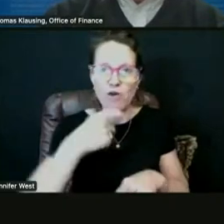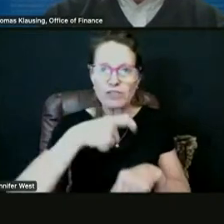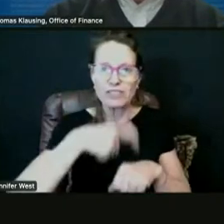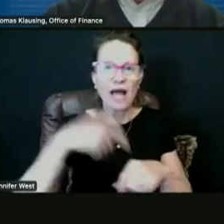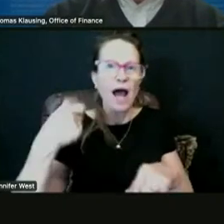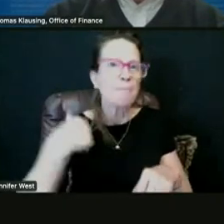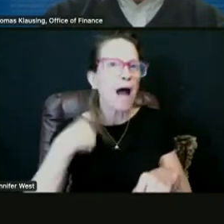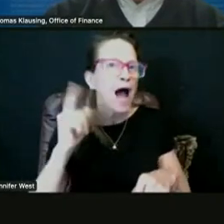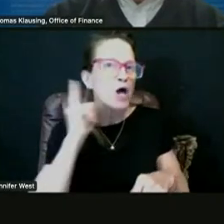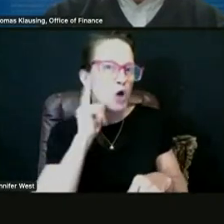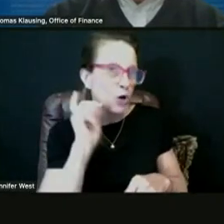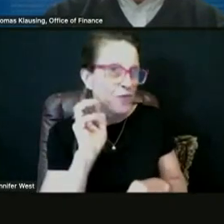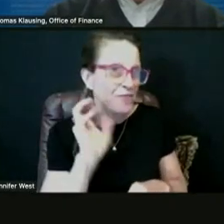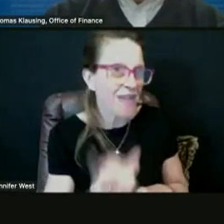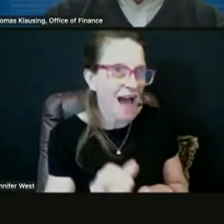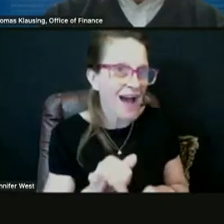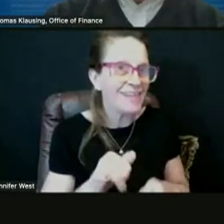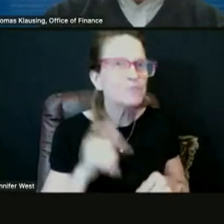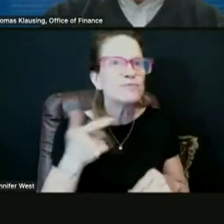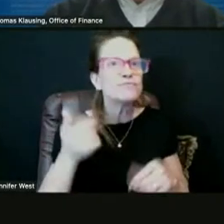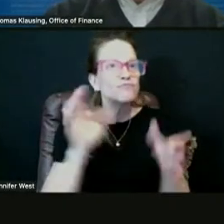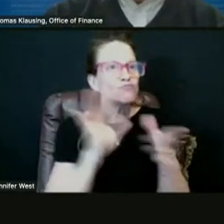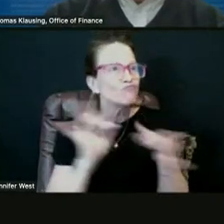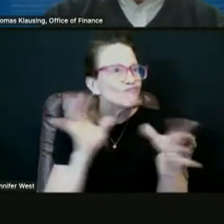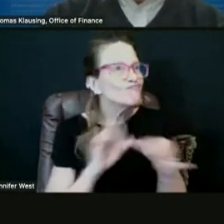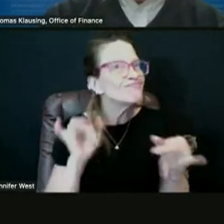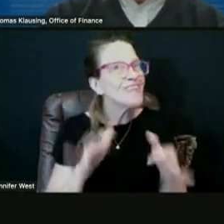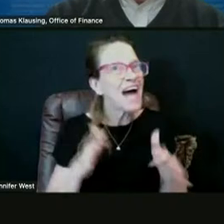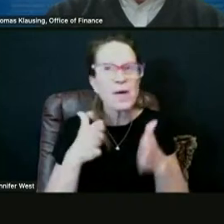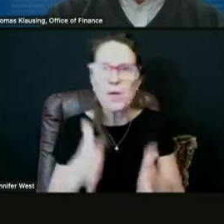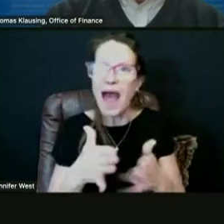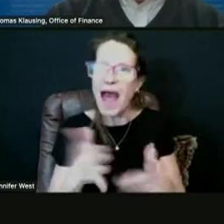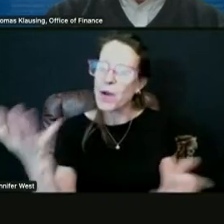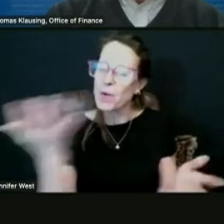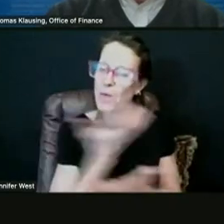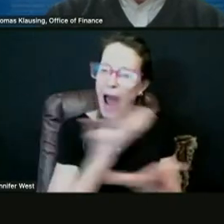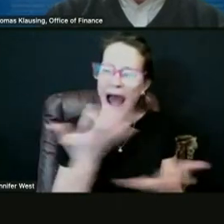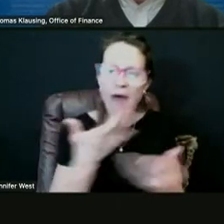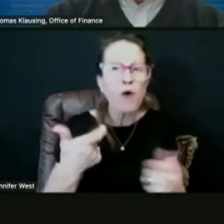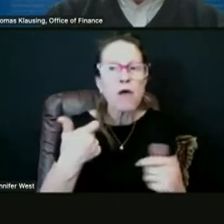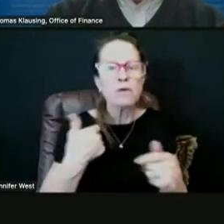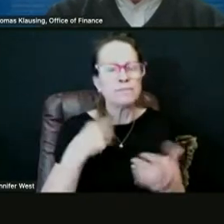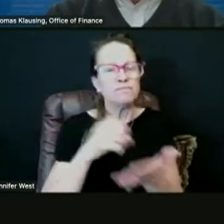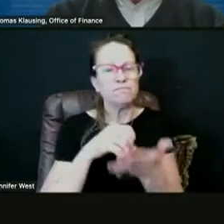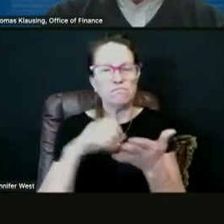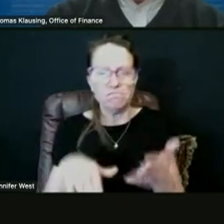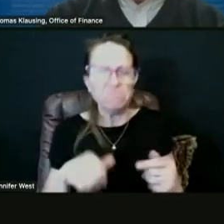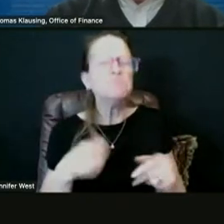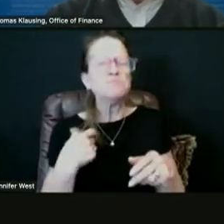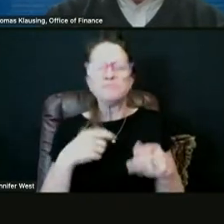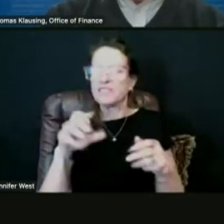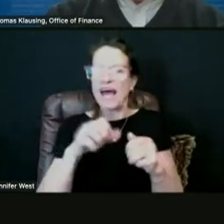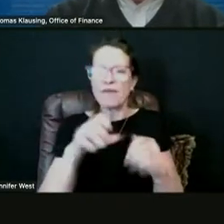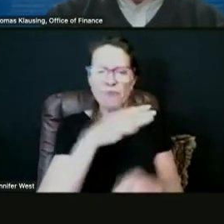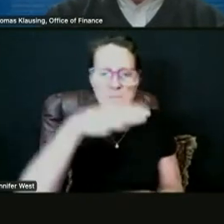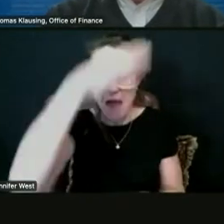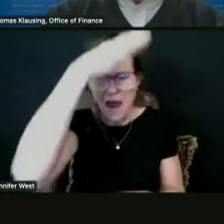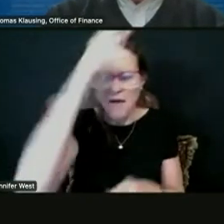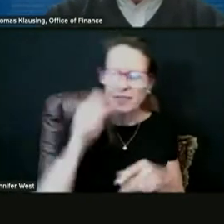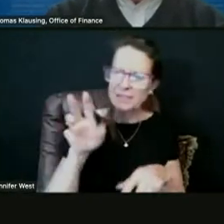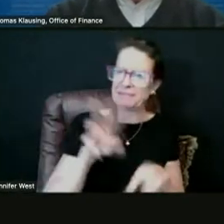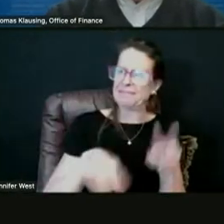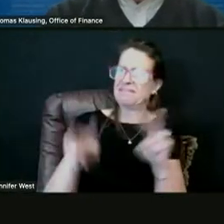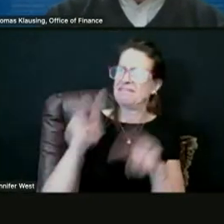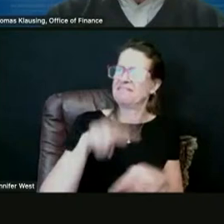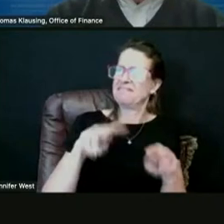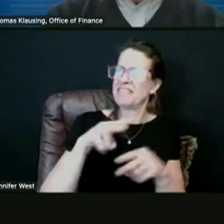think the first experiences that our students have with our school system that gives them an impression of who we are and how much we care about the facilities that we have for